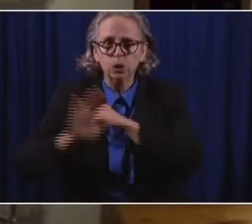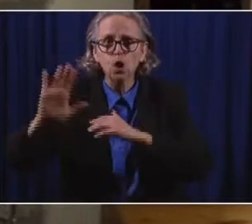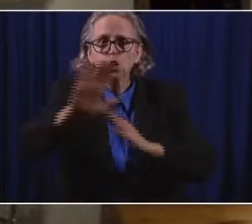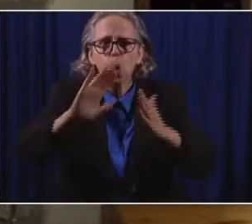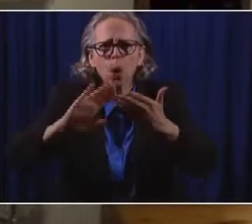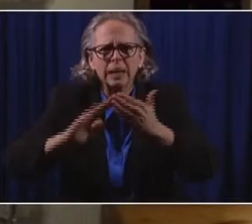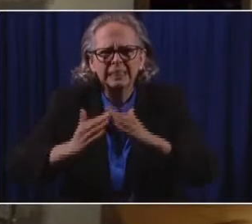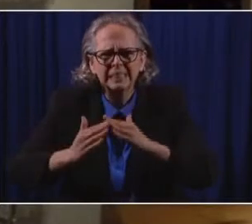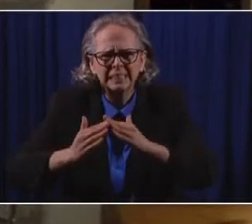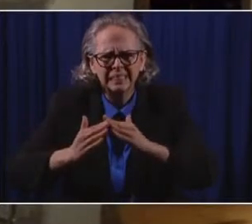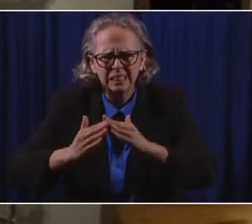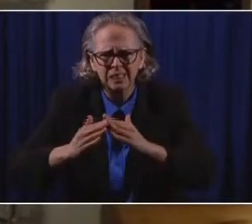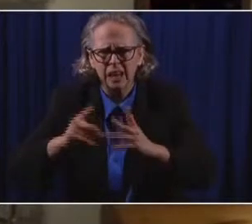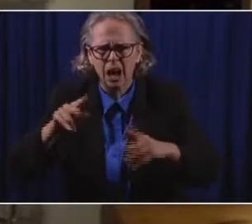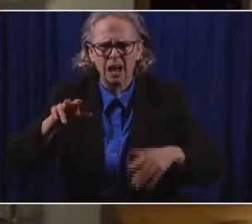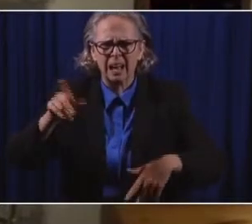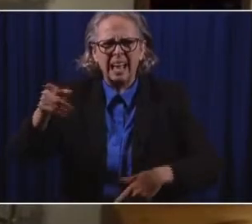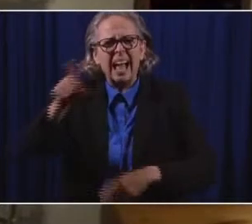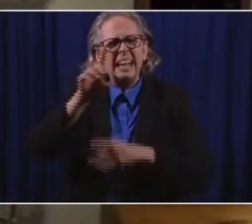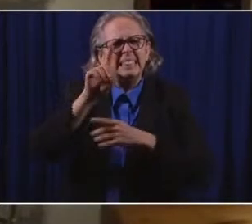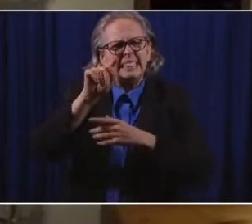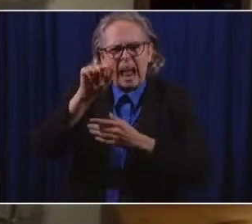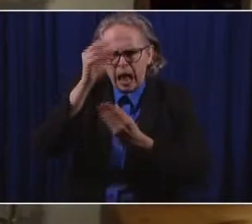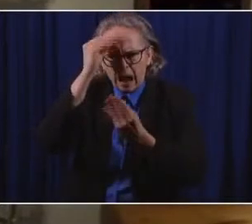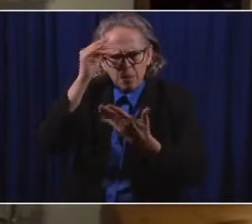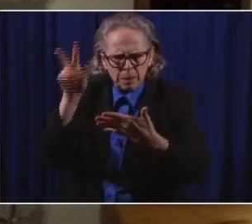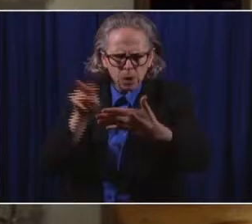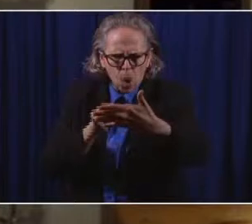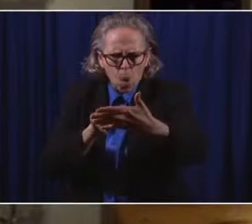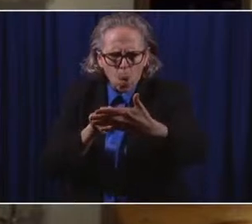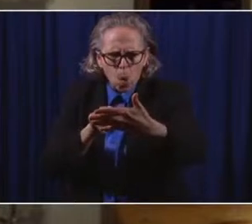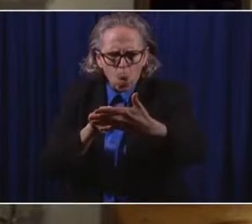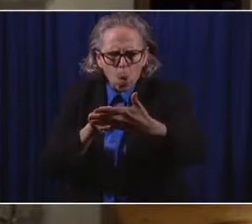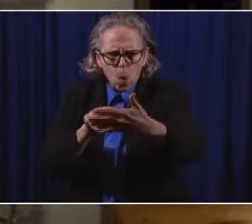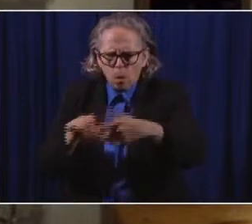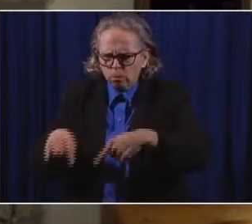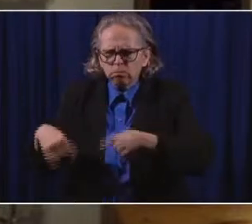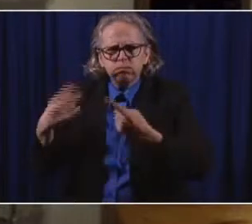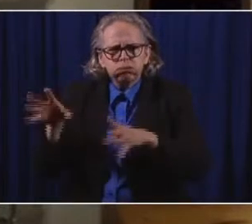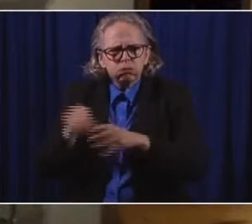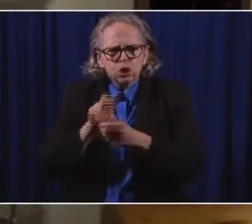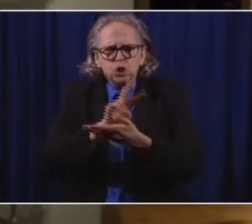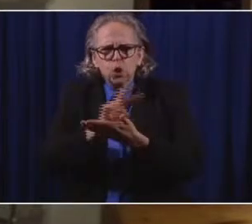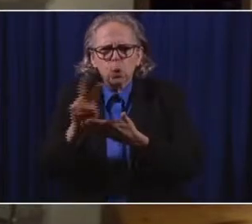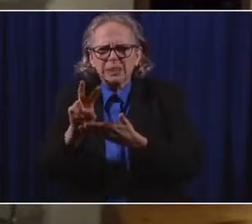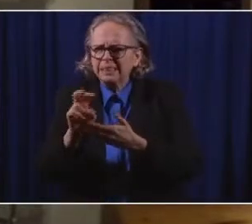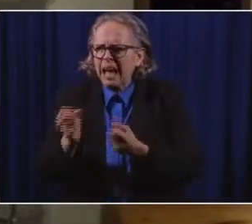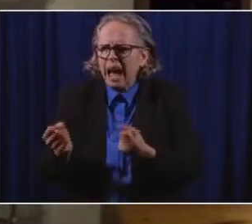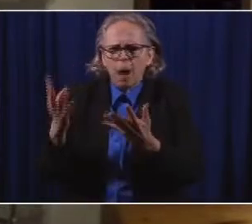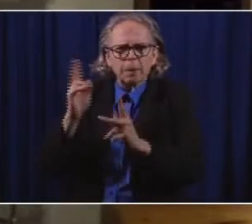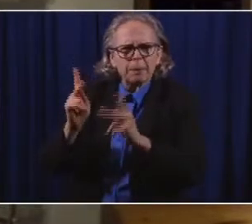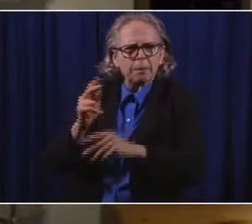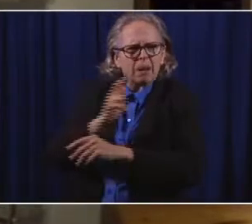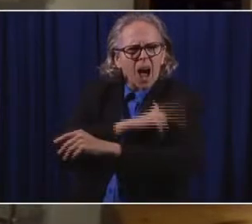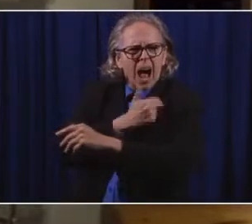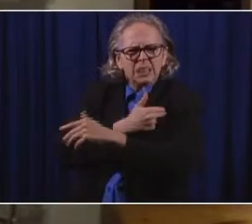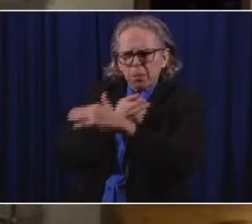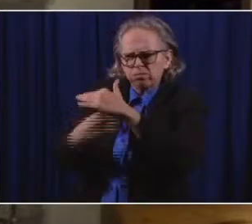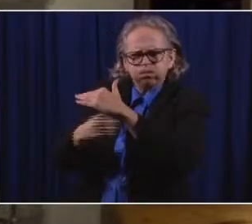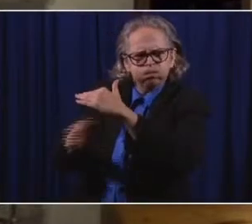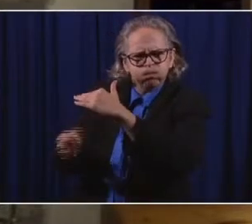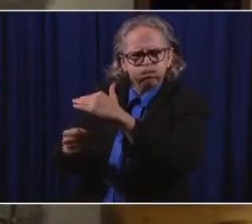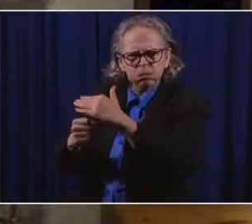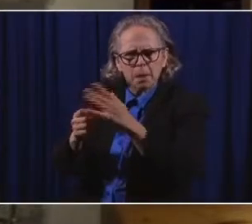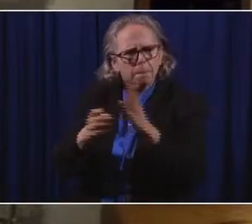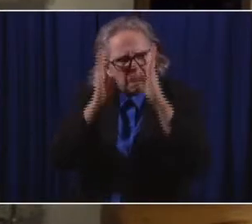is, what's happened in the last 2 weeks with cases, hospitalizations, et cetera. They need to understand